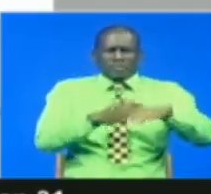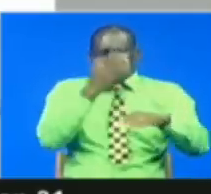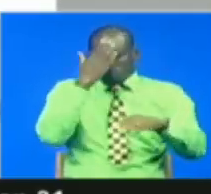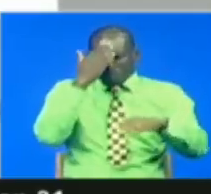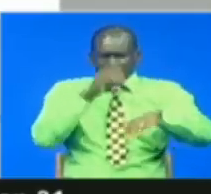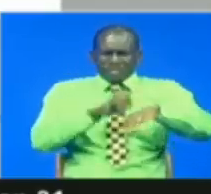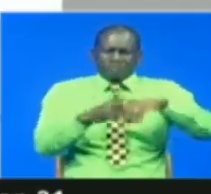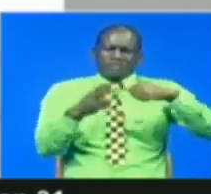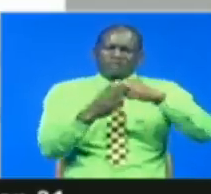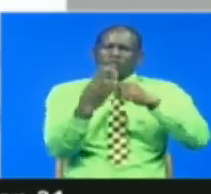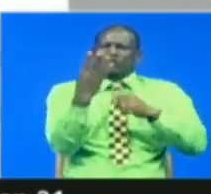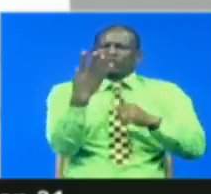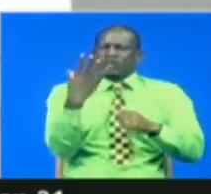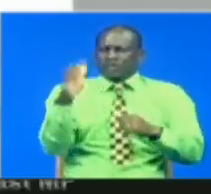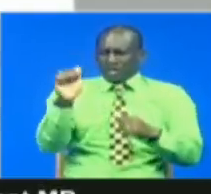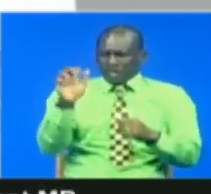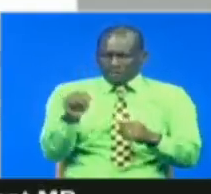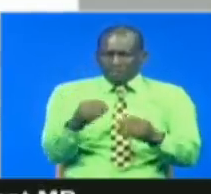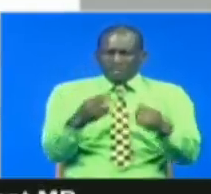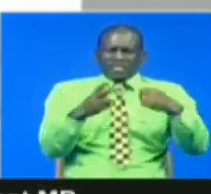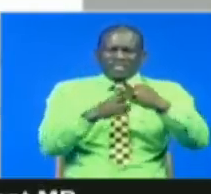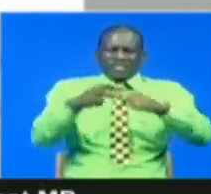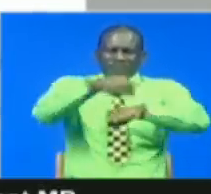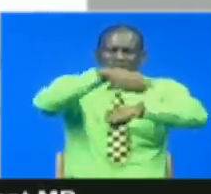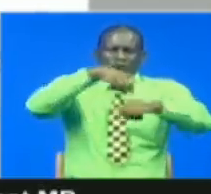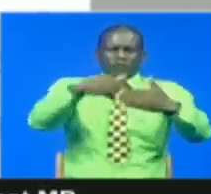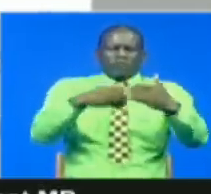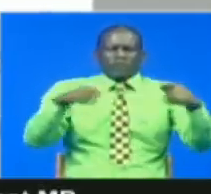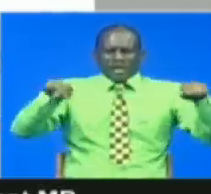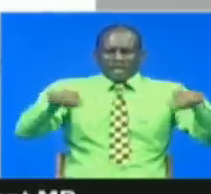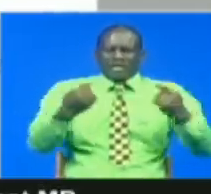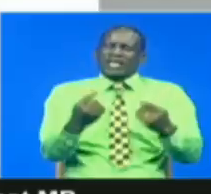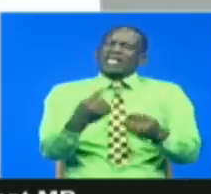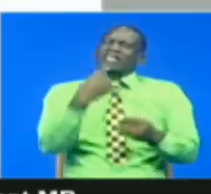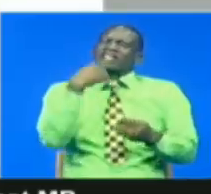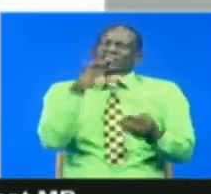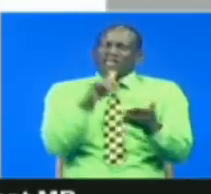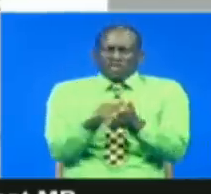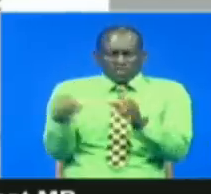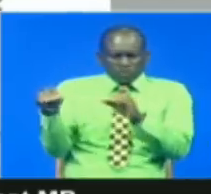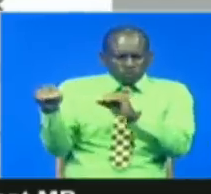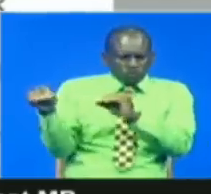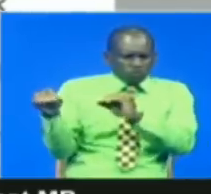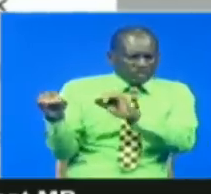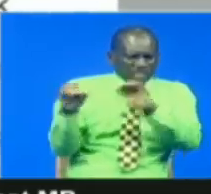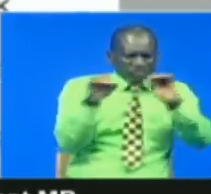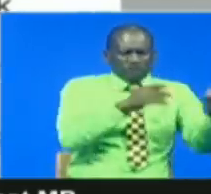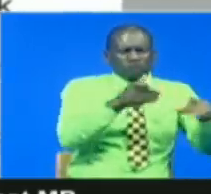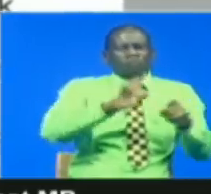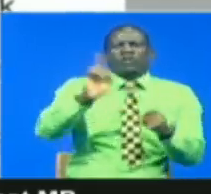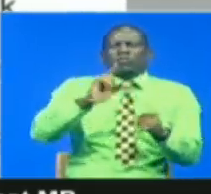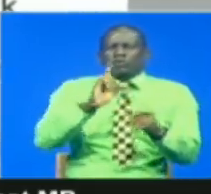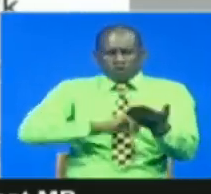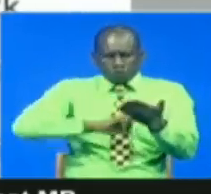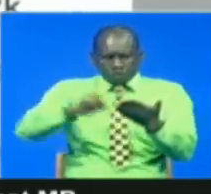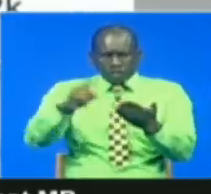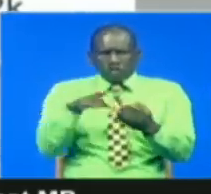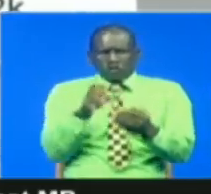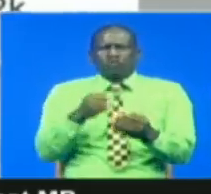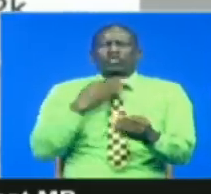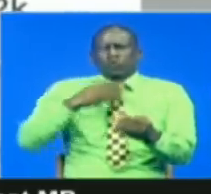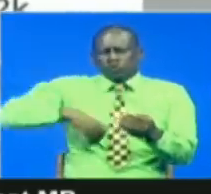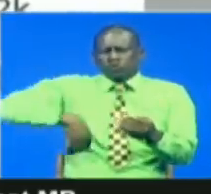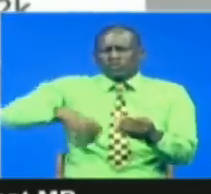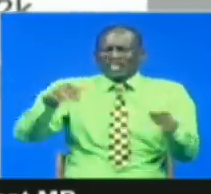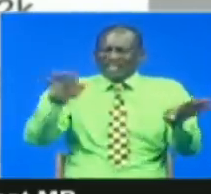a.m., just 7 hours before the attack, says they were moving out of Nairobi in the week, so it was a quick sale of 100,000